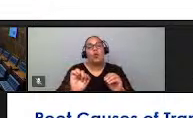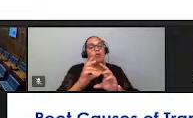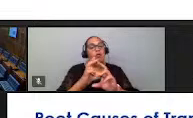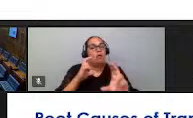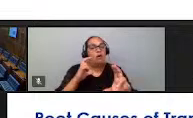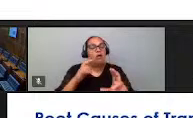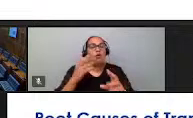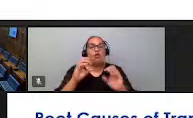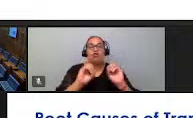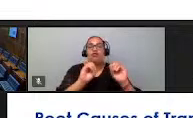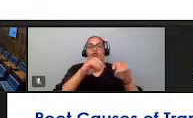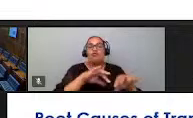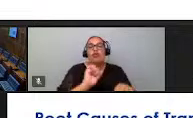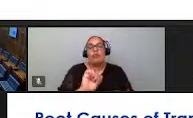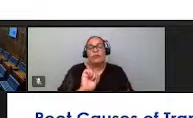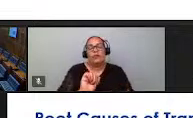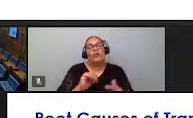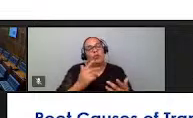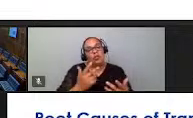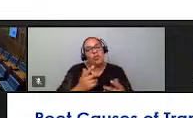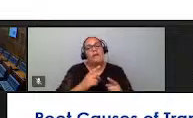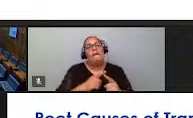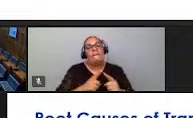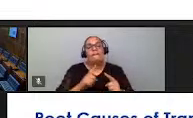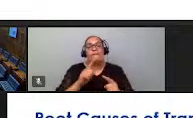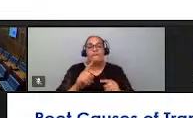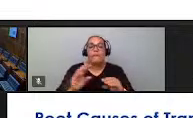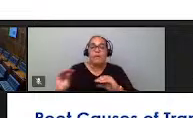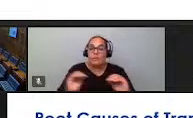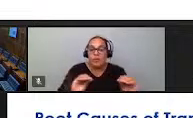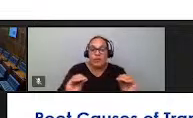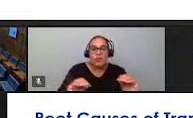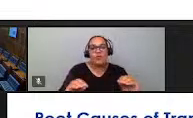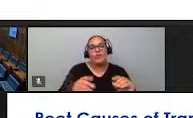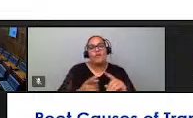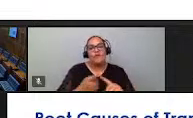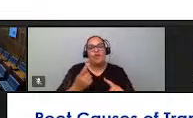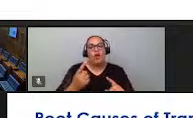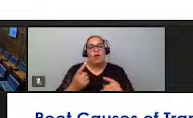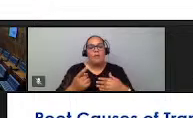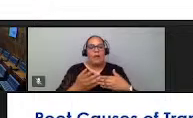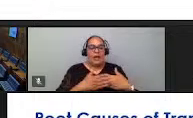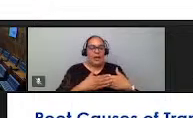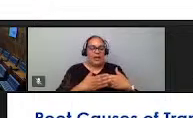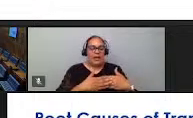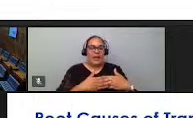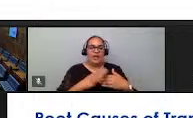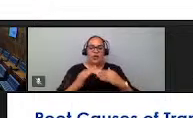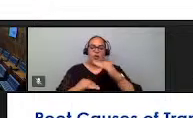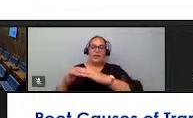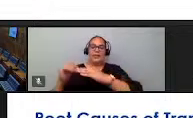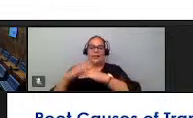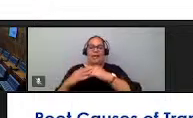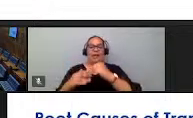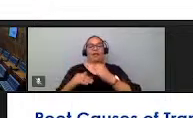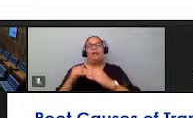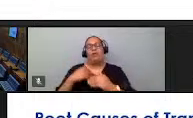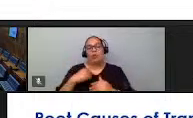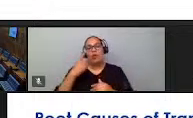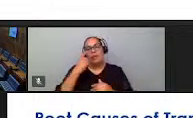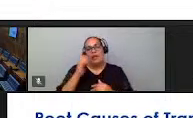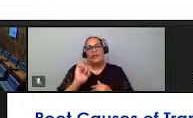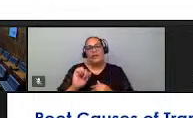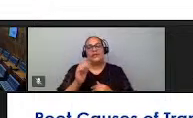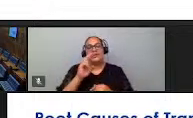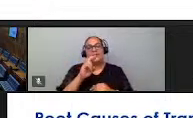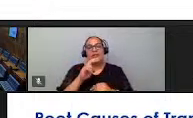or where to drop his cargo and the the movement from gate to stack we still believe there's